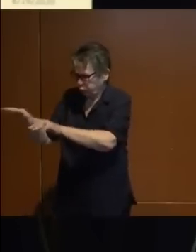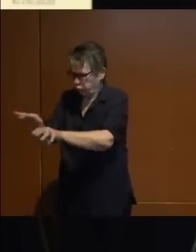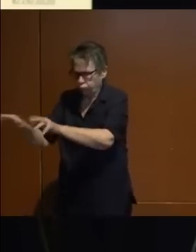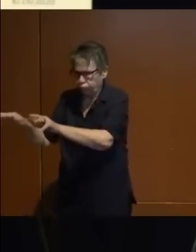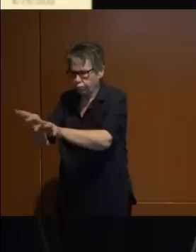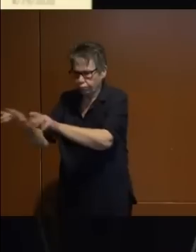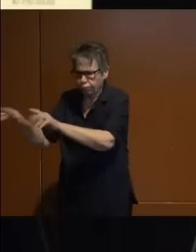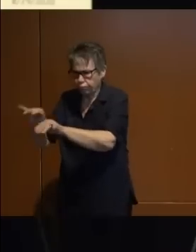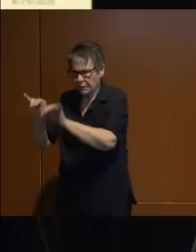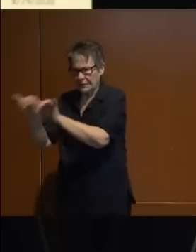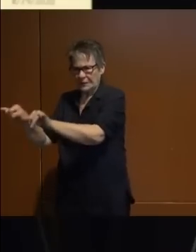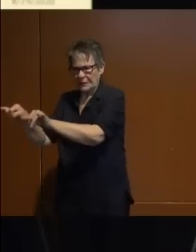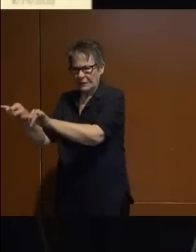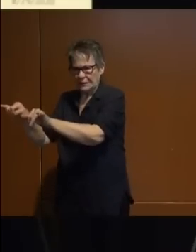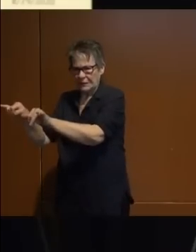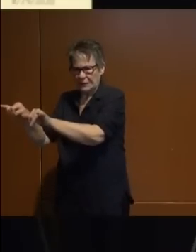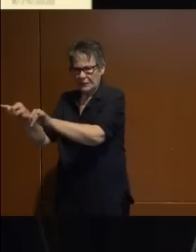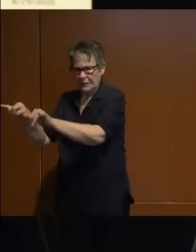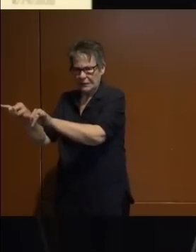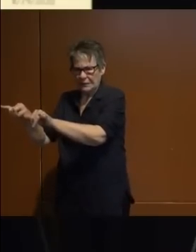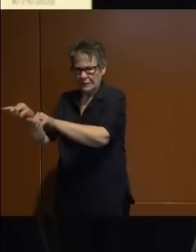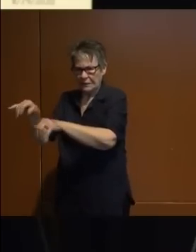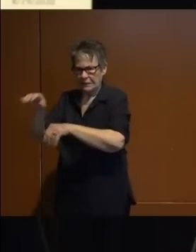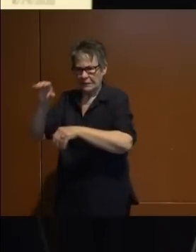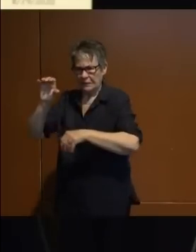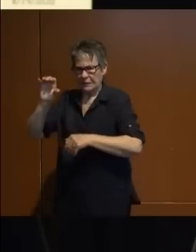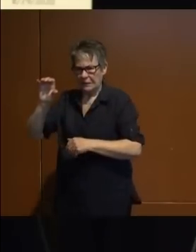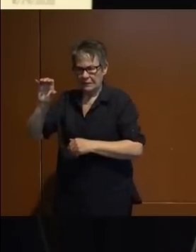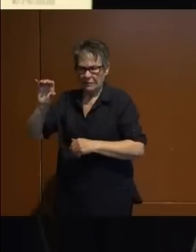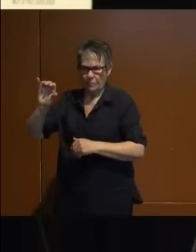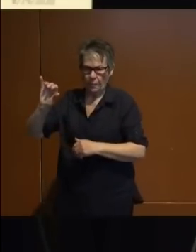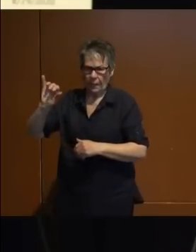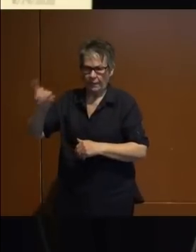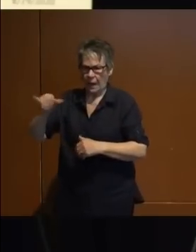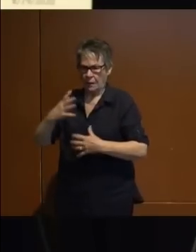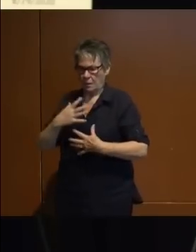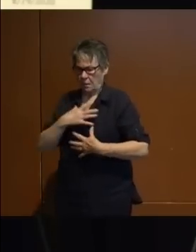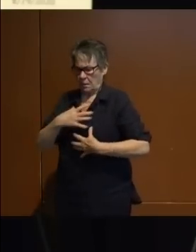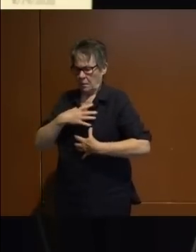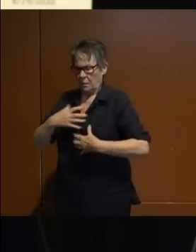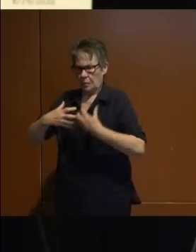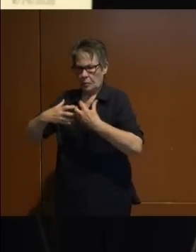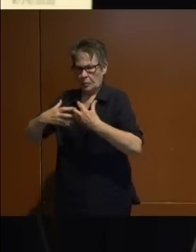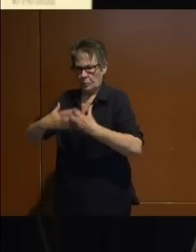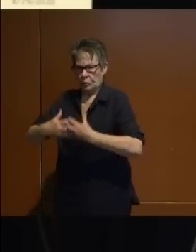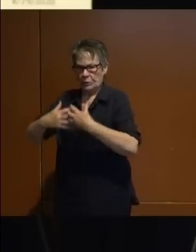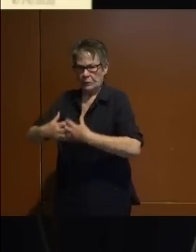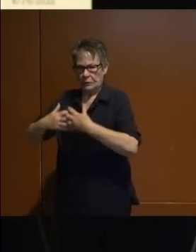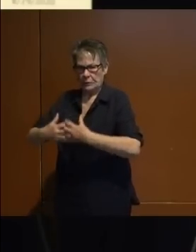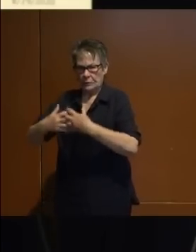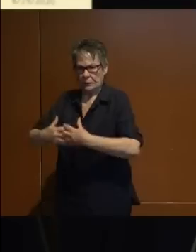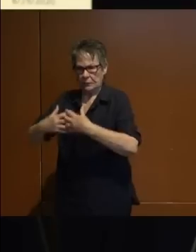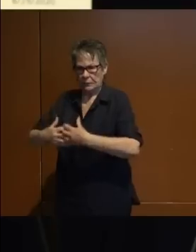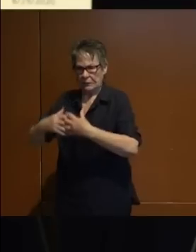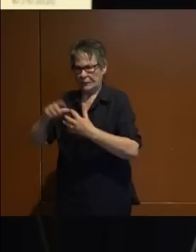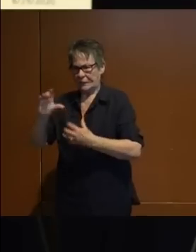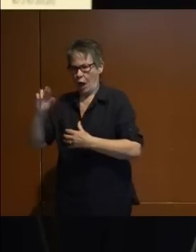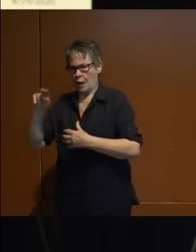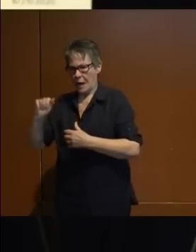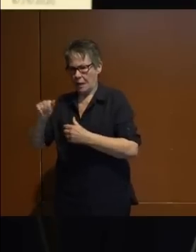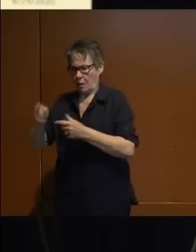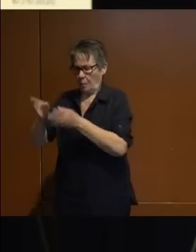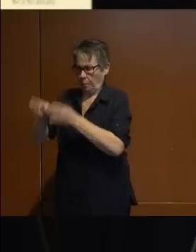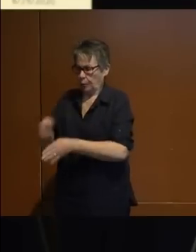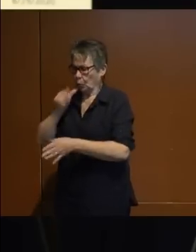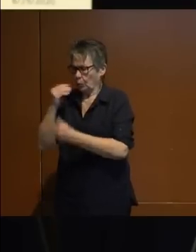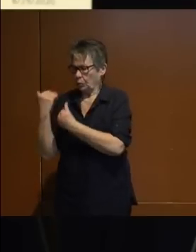be extremely valuable. We do expect then perhaps at the field hospitals and the smaller hospitals that the